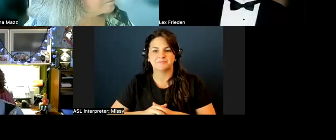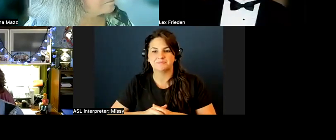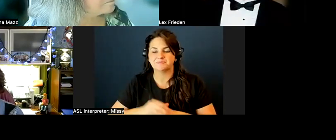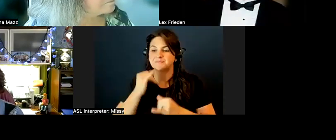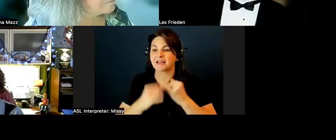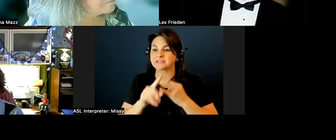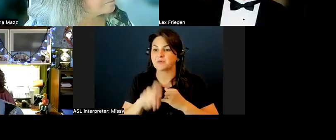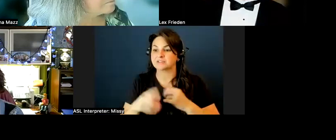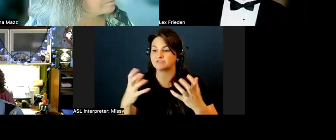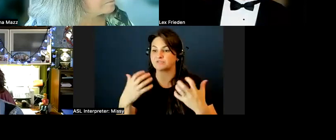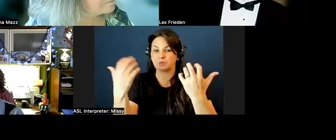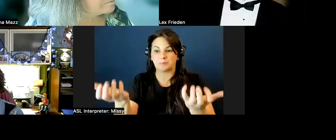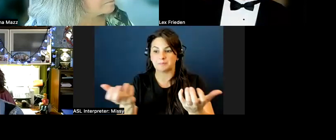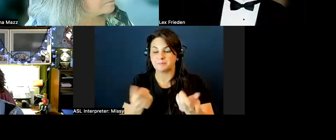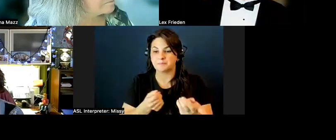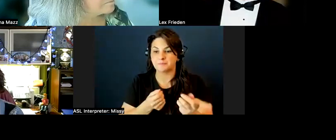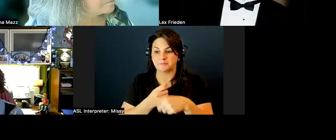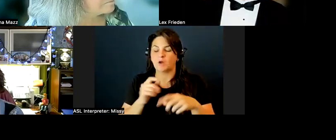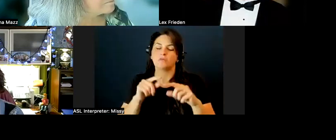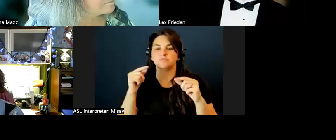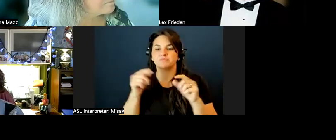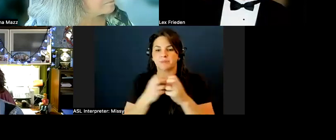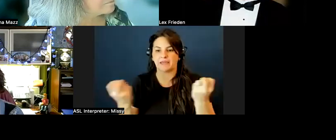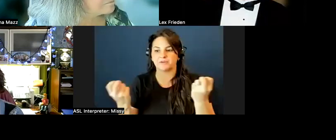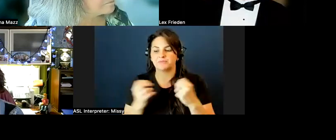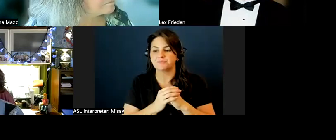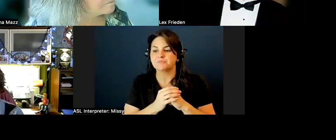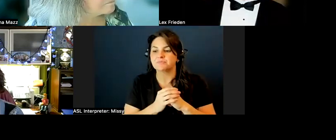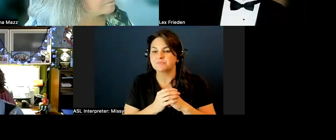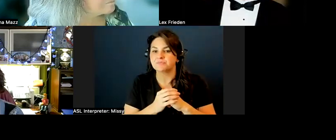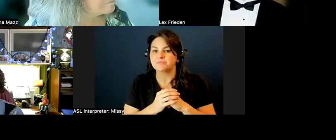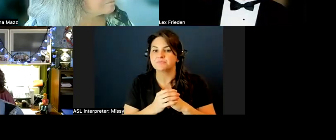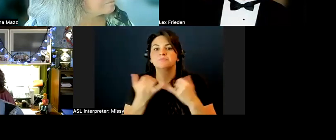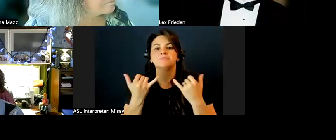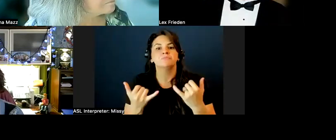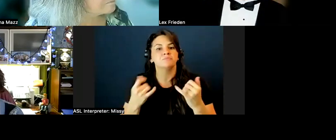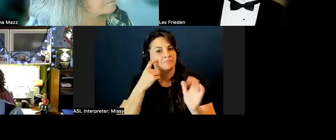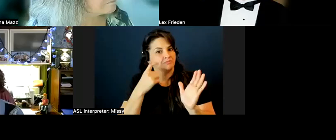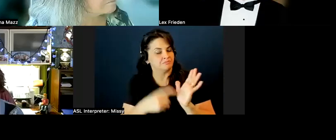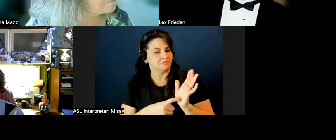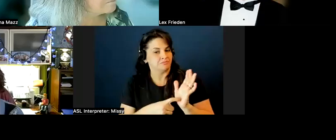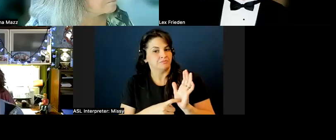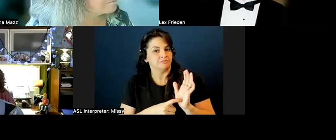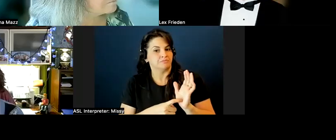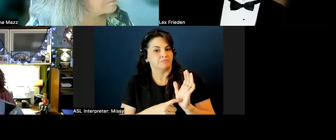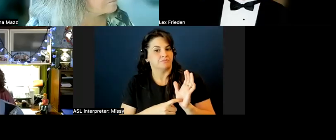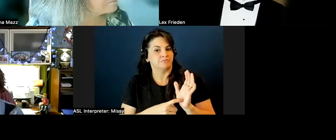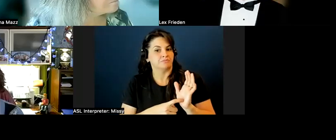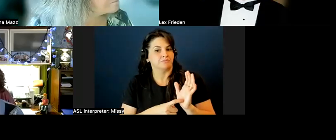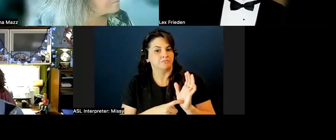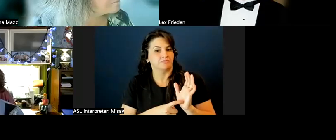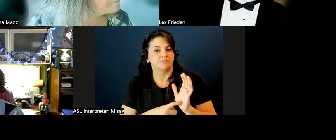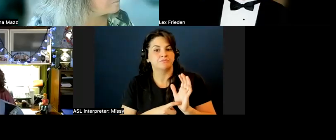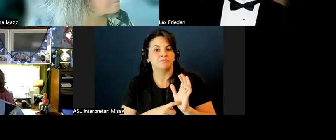question for the group is, we're witnessing a moment, especially with calls for fighting